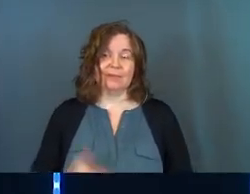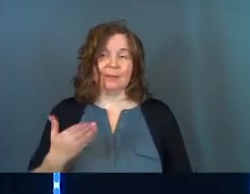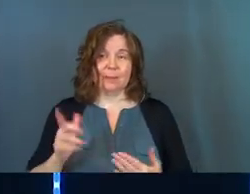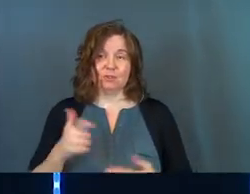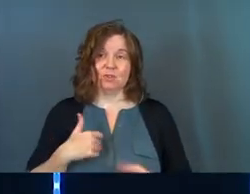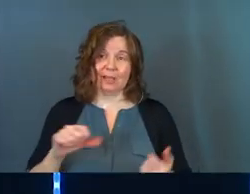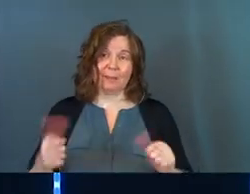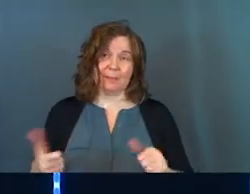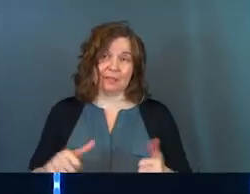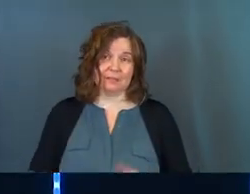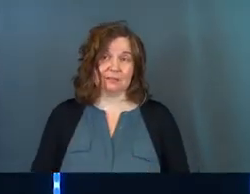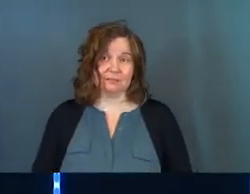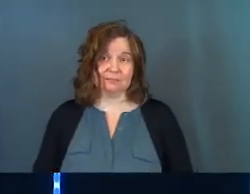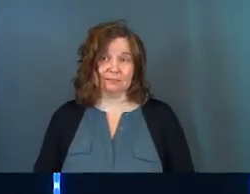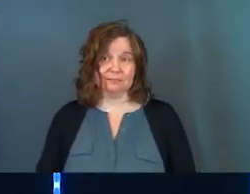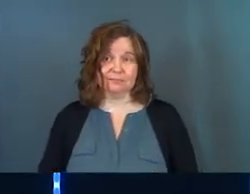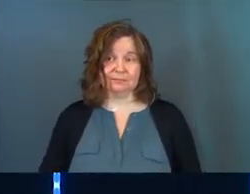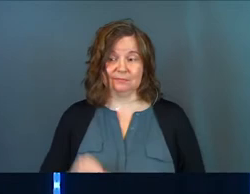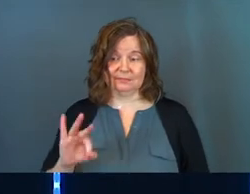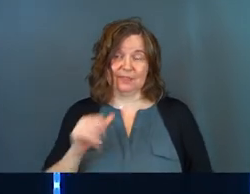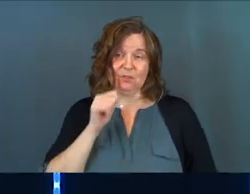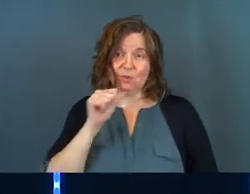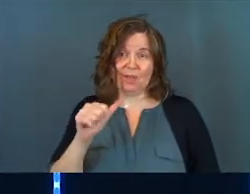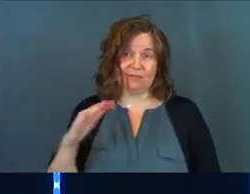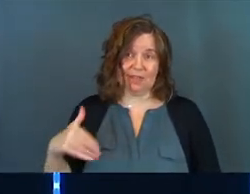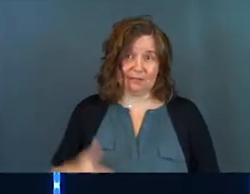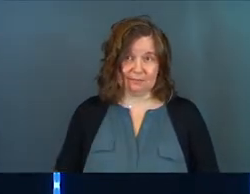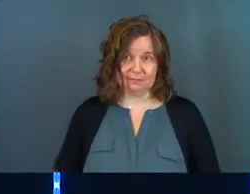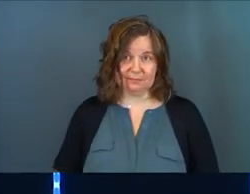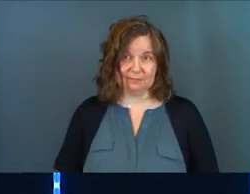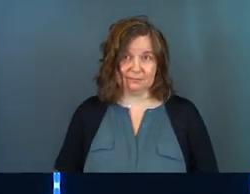maybe you ought to get baptized if you haven't yet.